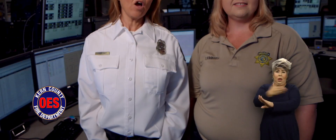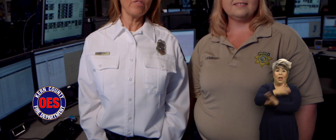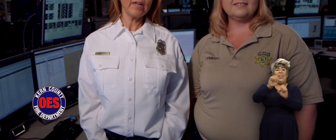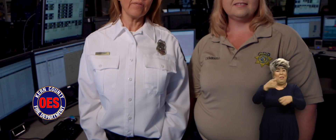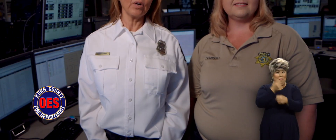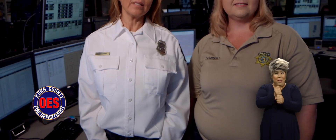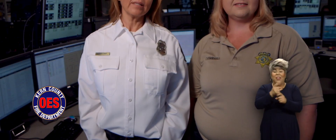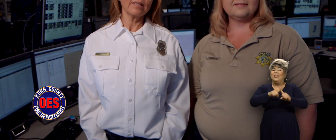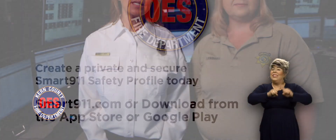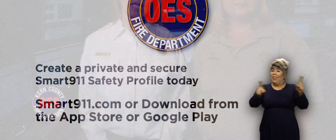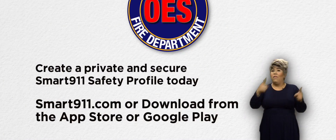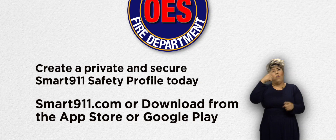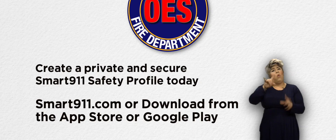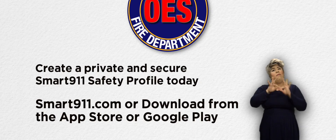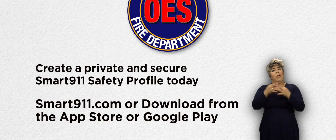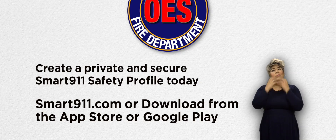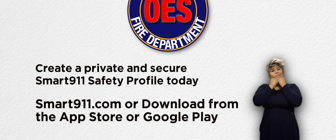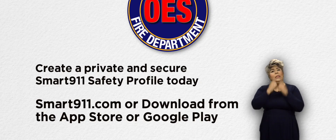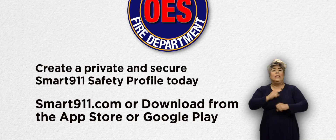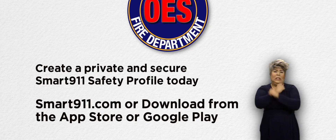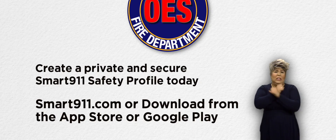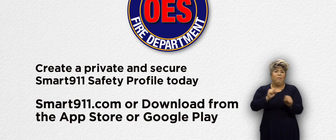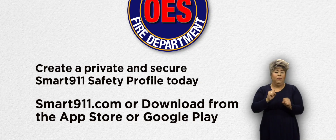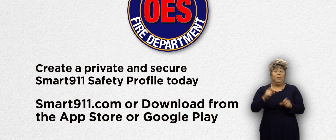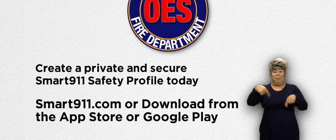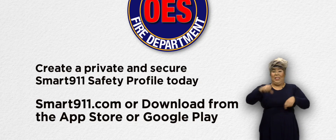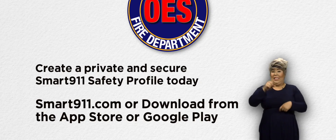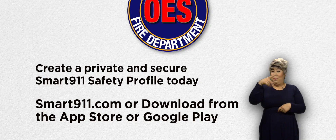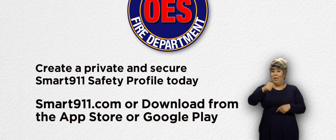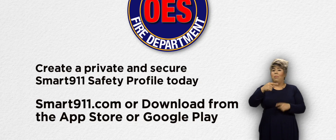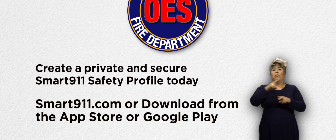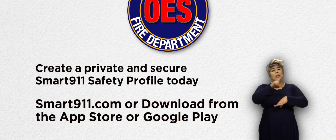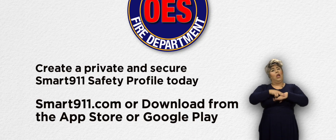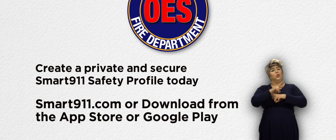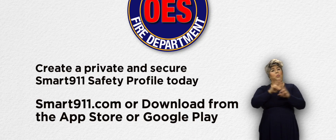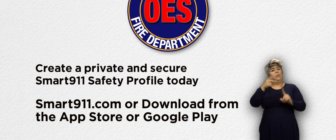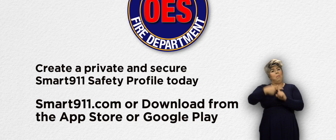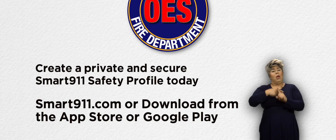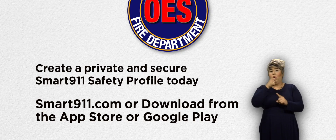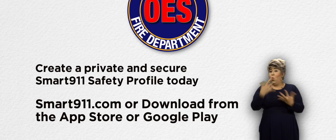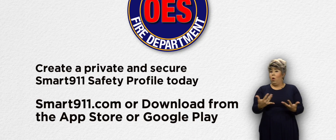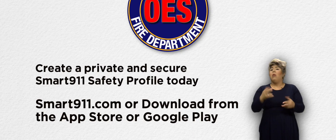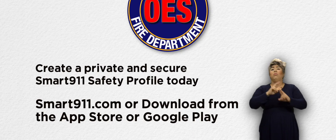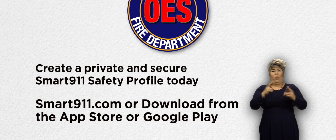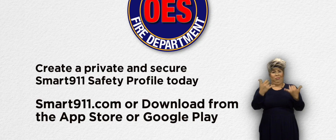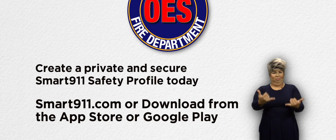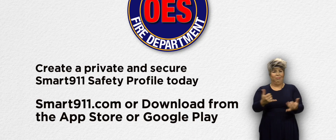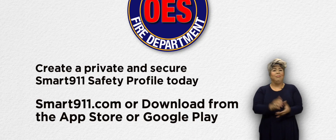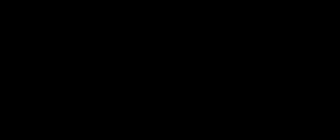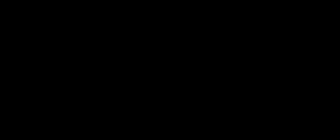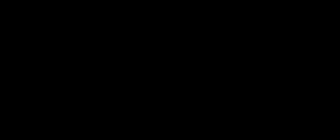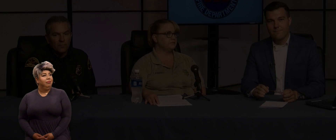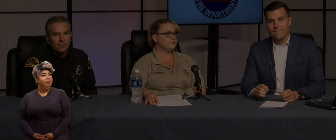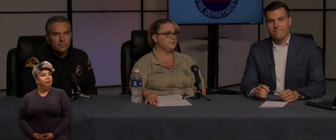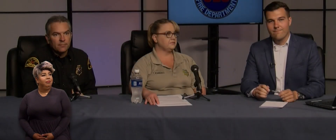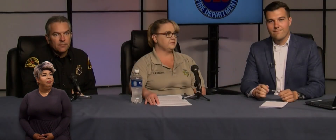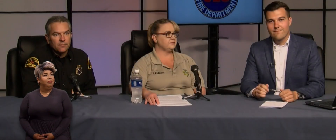It can make all the difference to keep your family safe. September is National Preparedness Month. Don't wait. Be ready today.